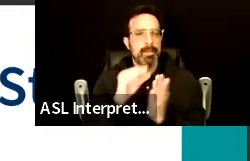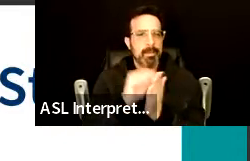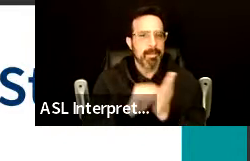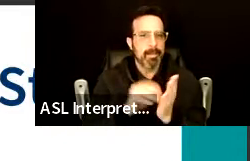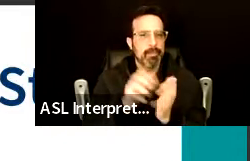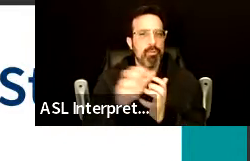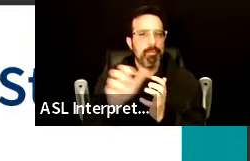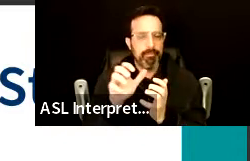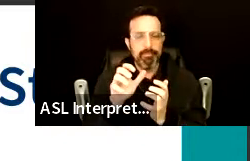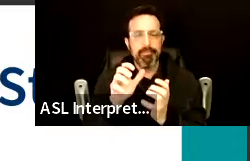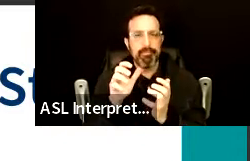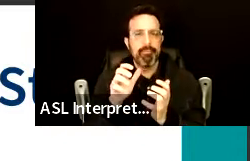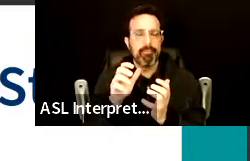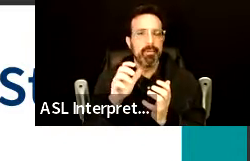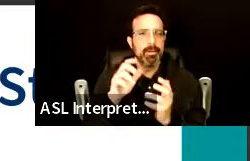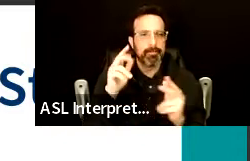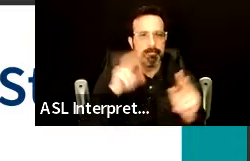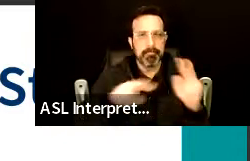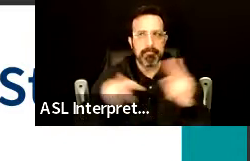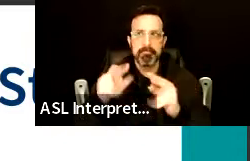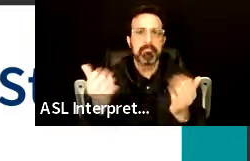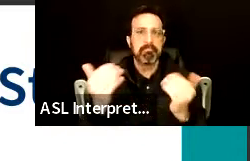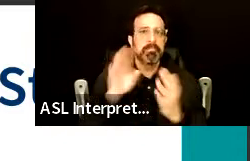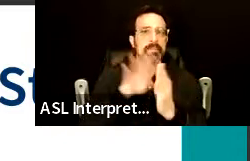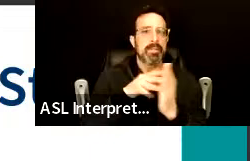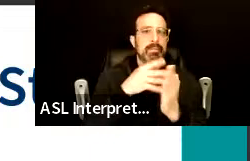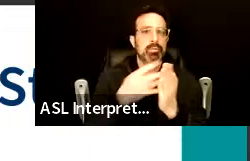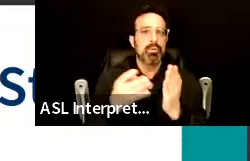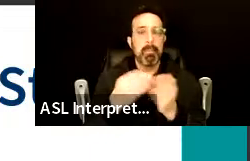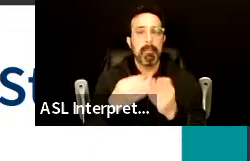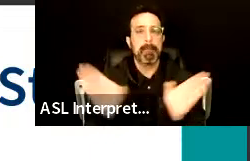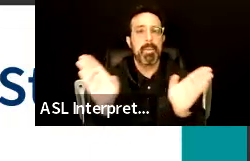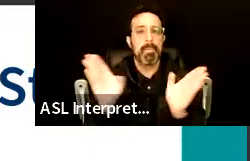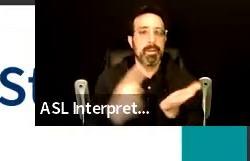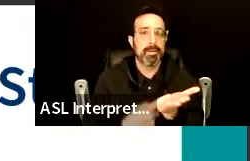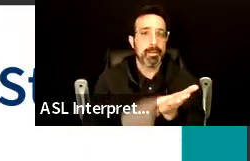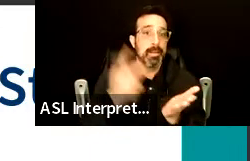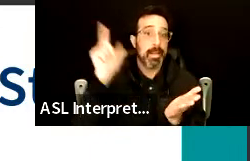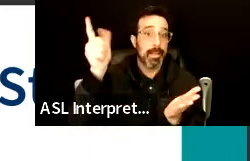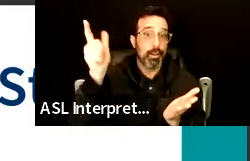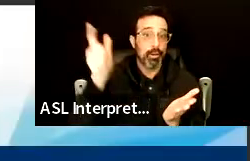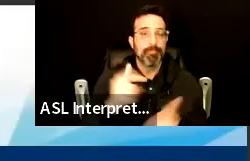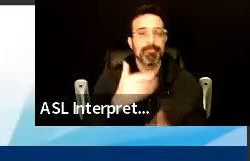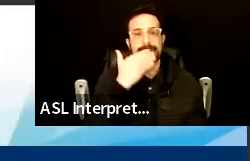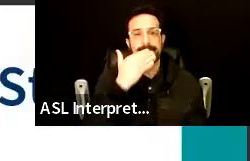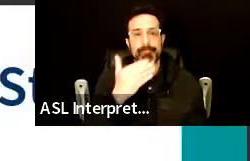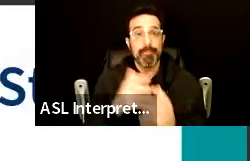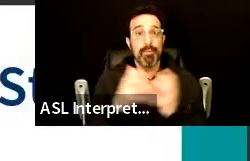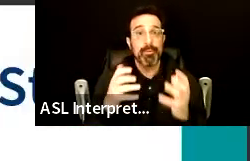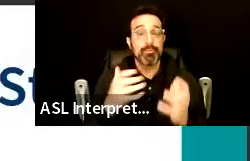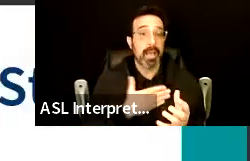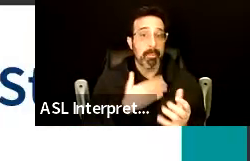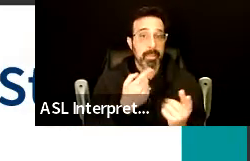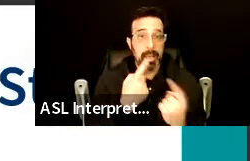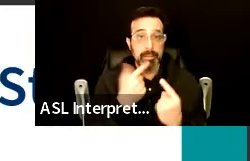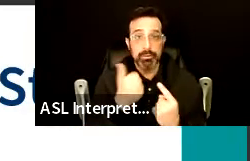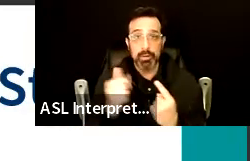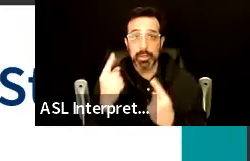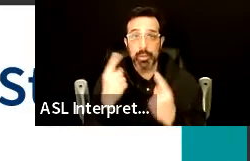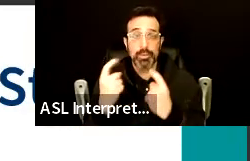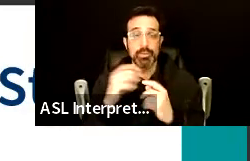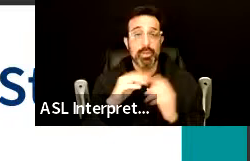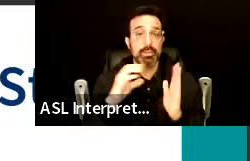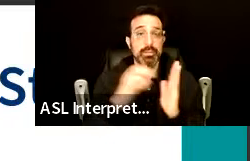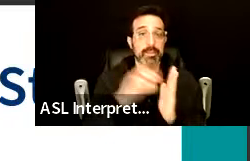look for scheduled public review later this year. Thank you very much, and happy to answer any questions on